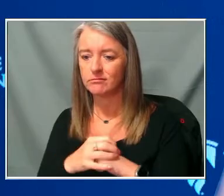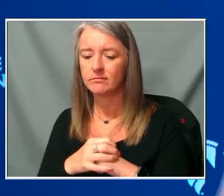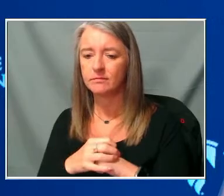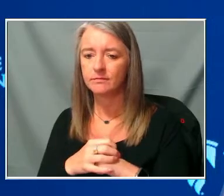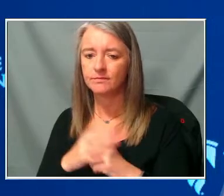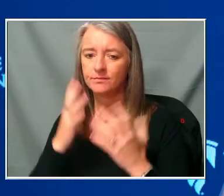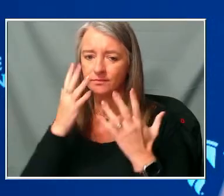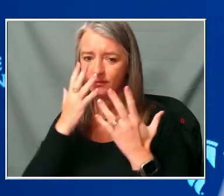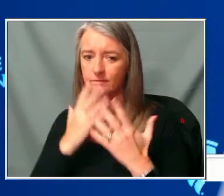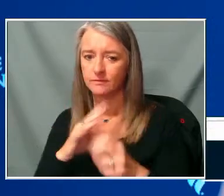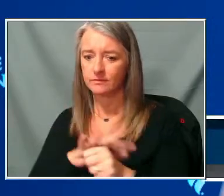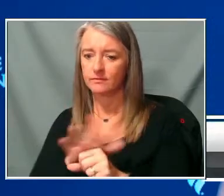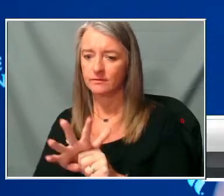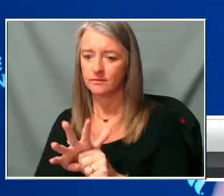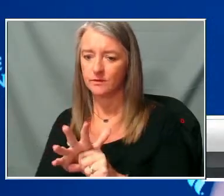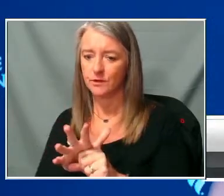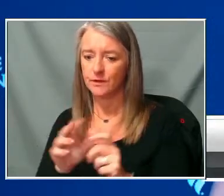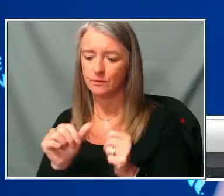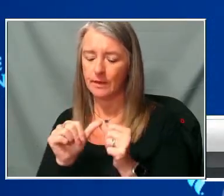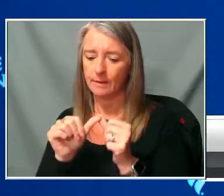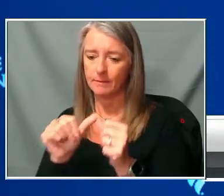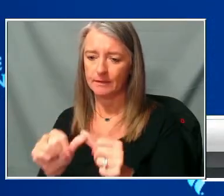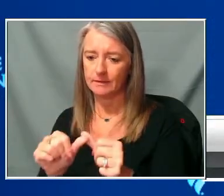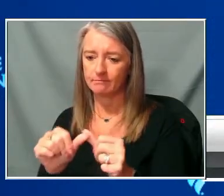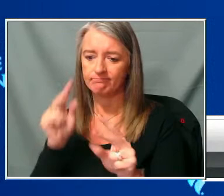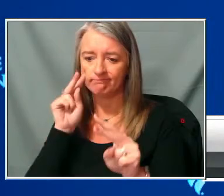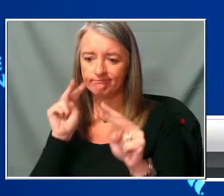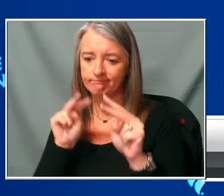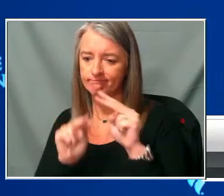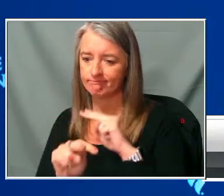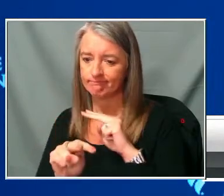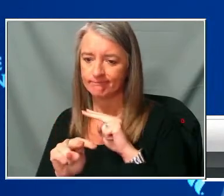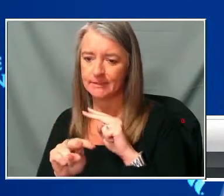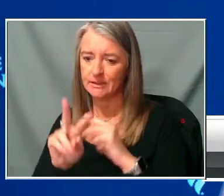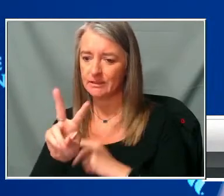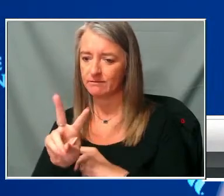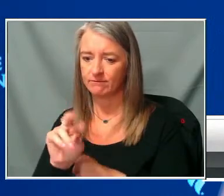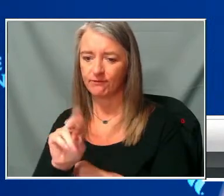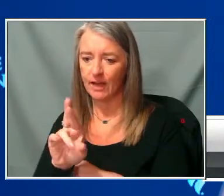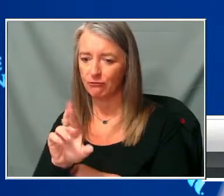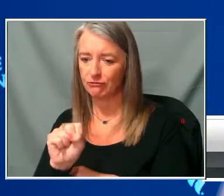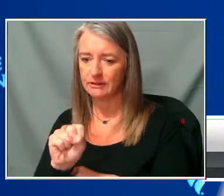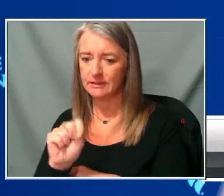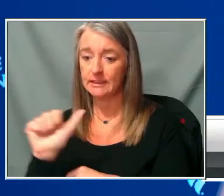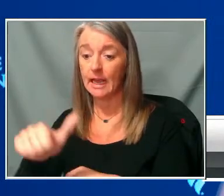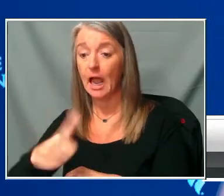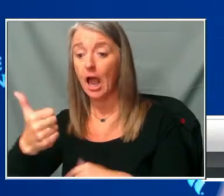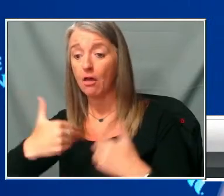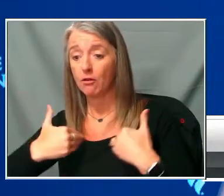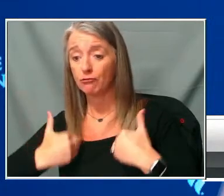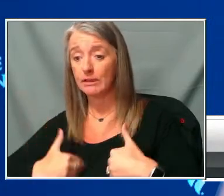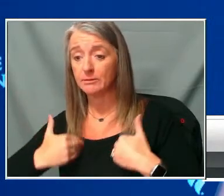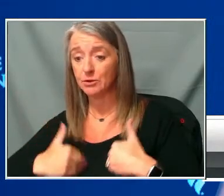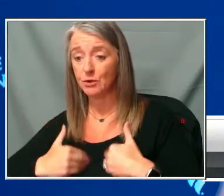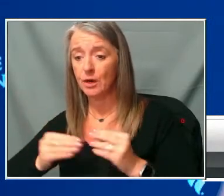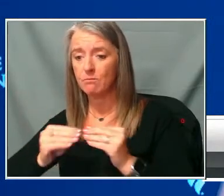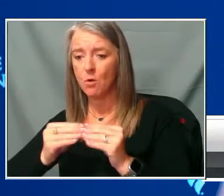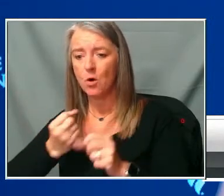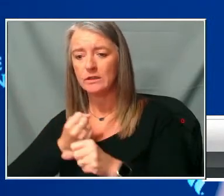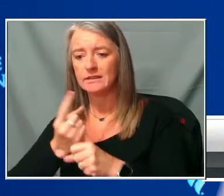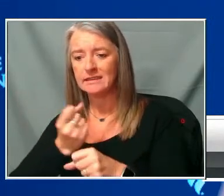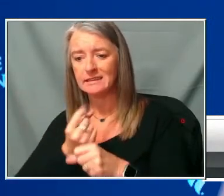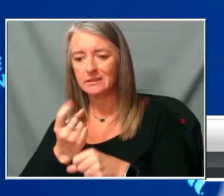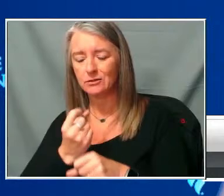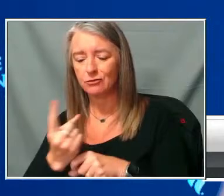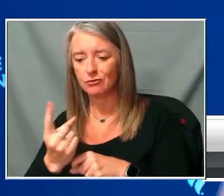Unfortunately, COVID remains an unpredicted virus. The other respiratory viruses are more seasonal. Influenza typically